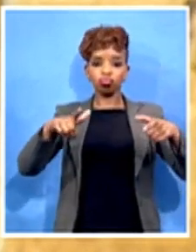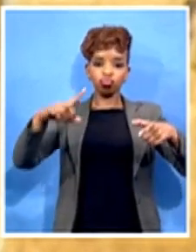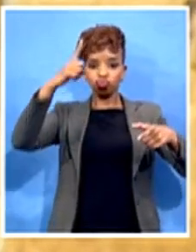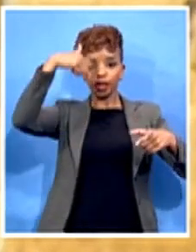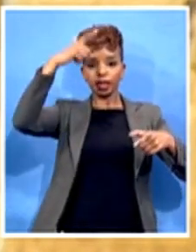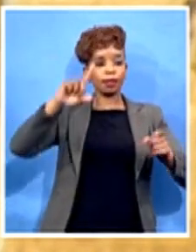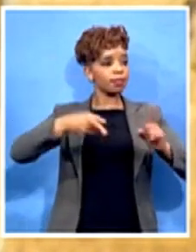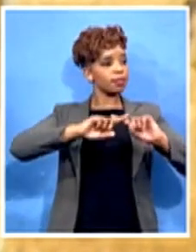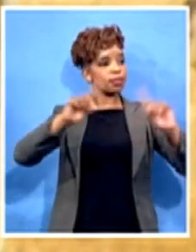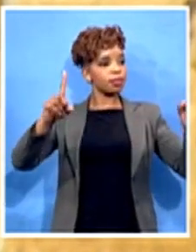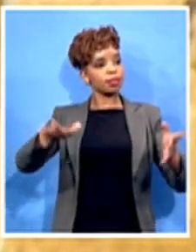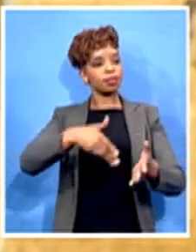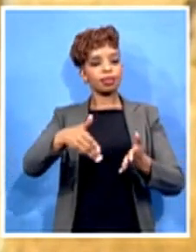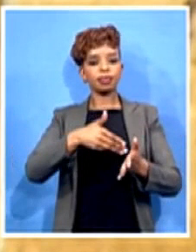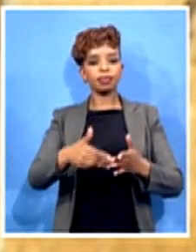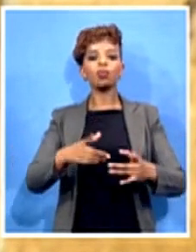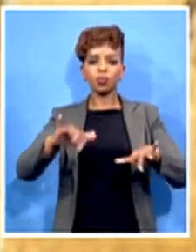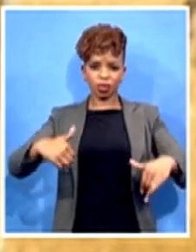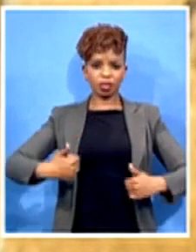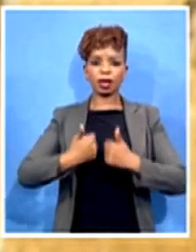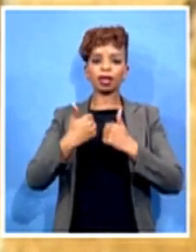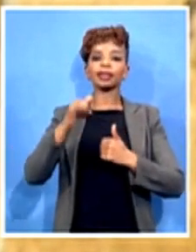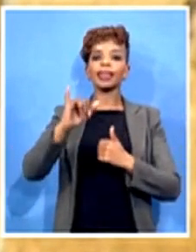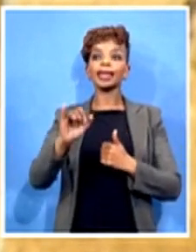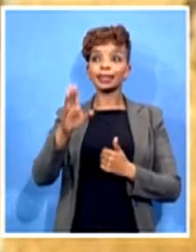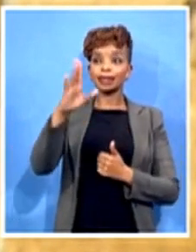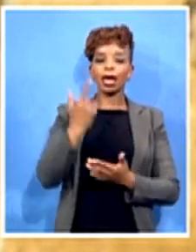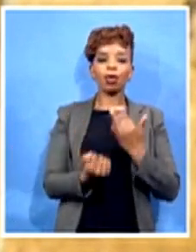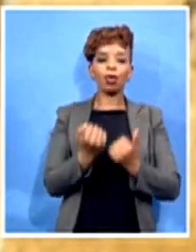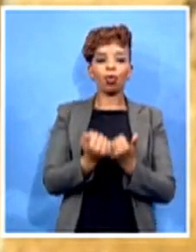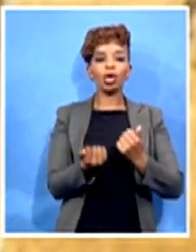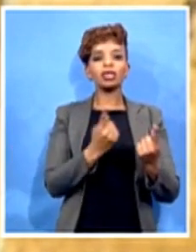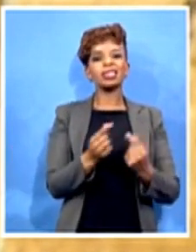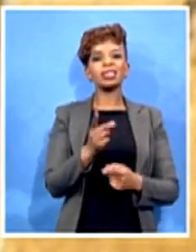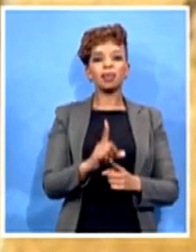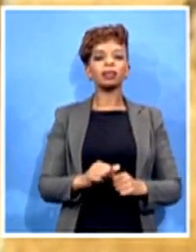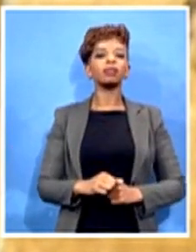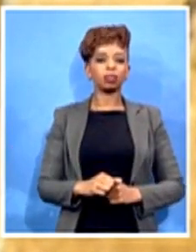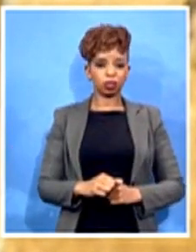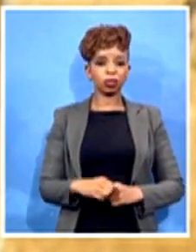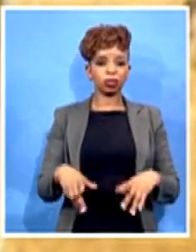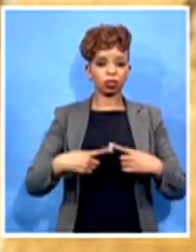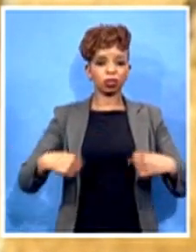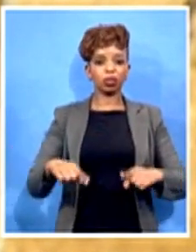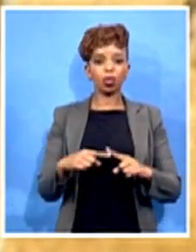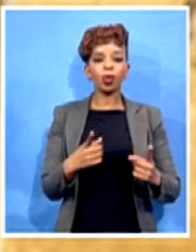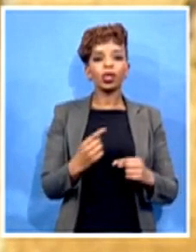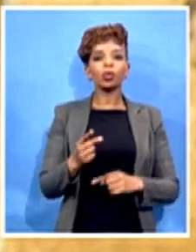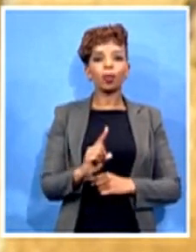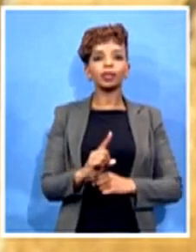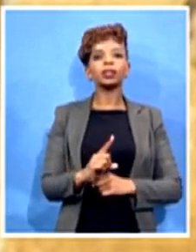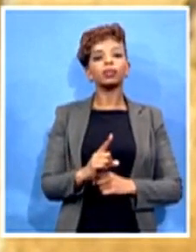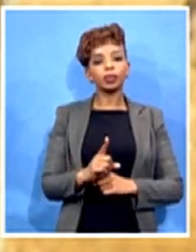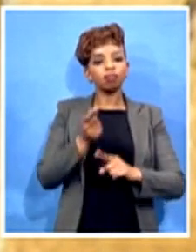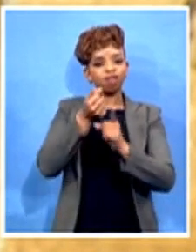to again pursue that with another commission that was formulated,